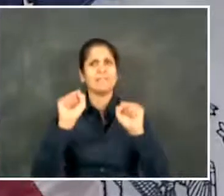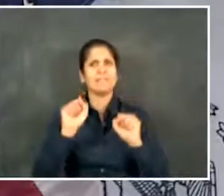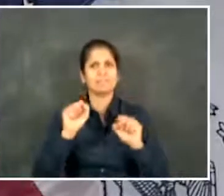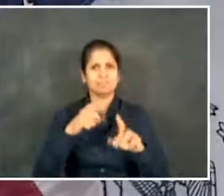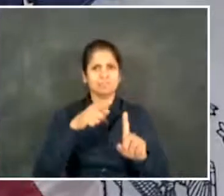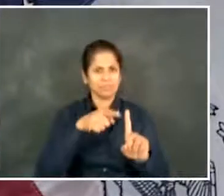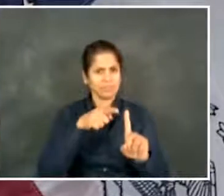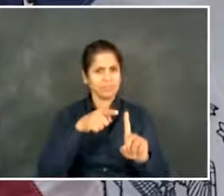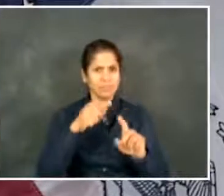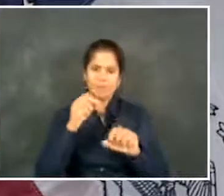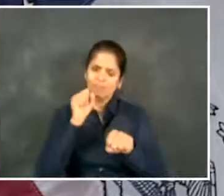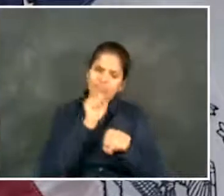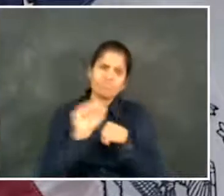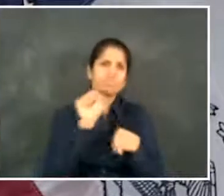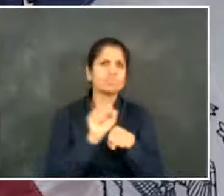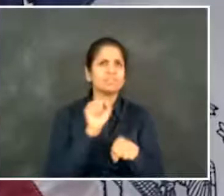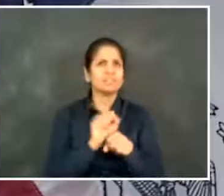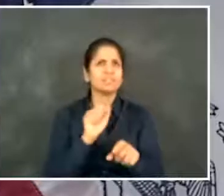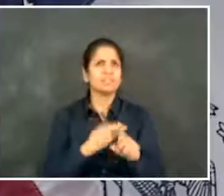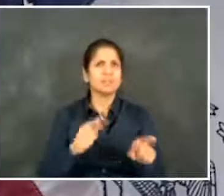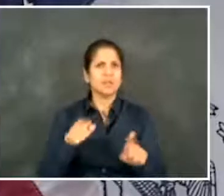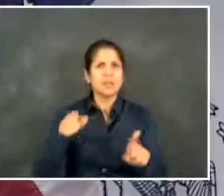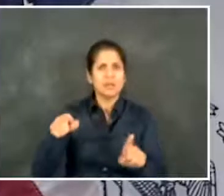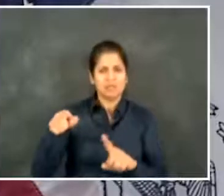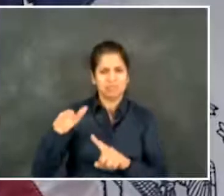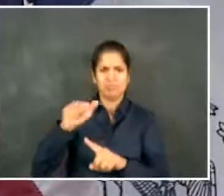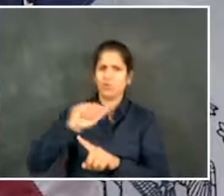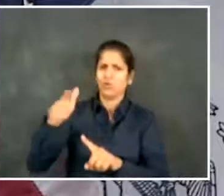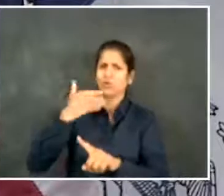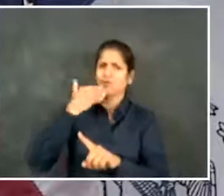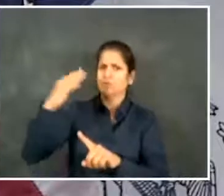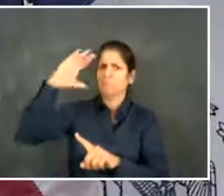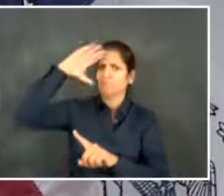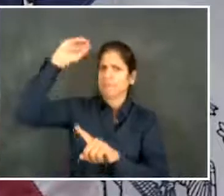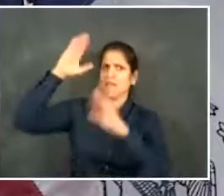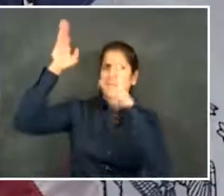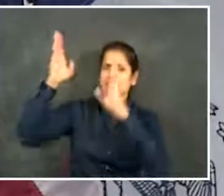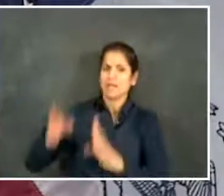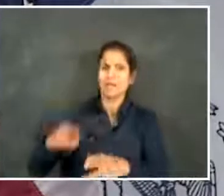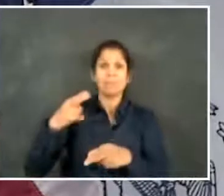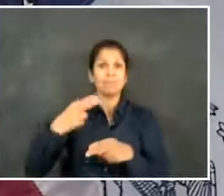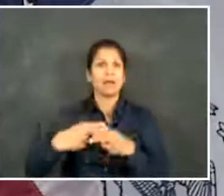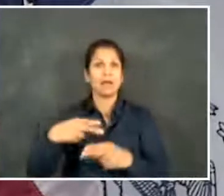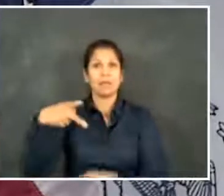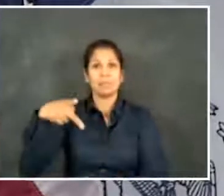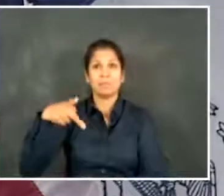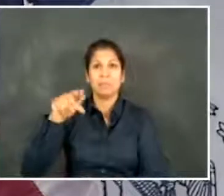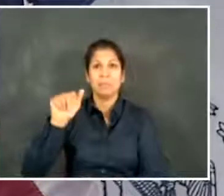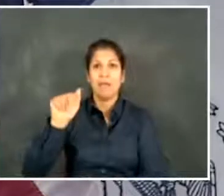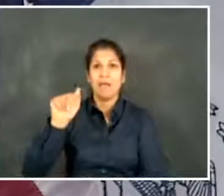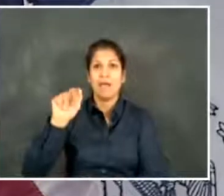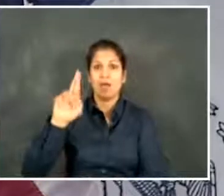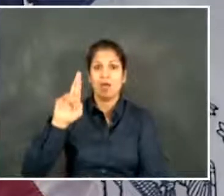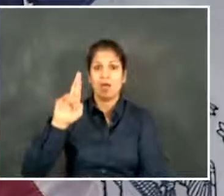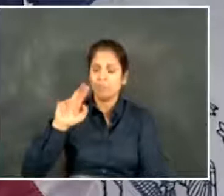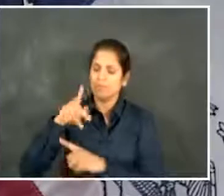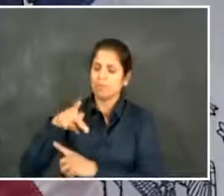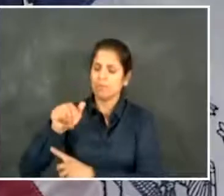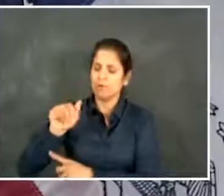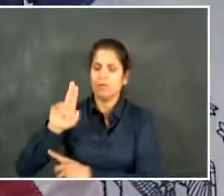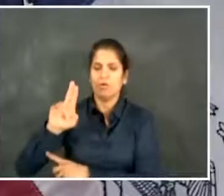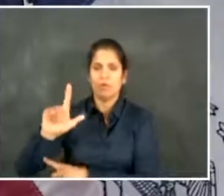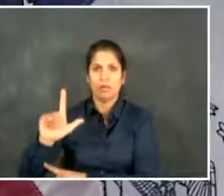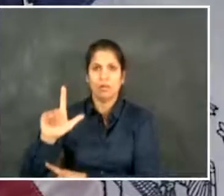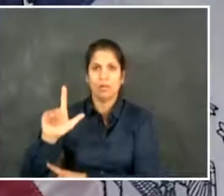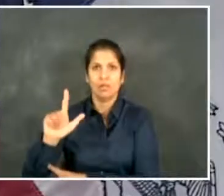man. Paramedic Paul Carey from Aurora, Colorado, part of the FEMA